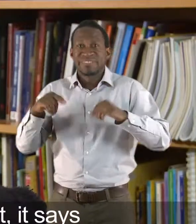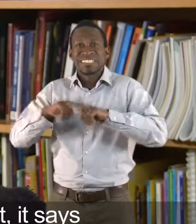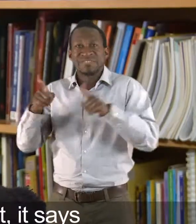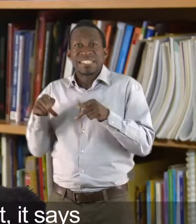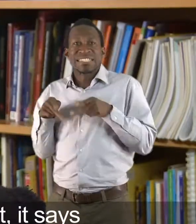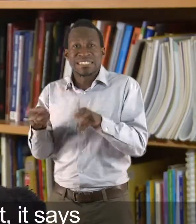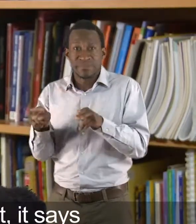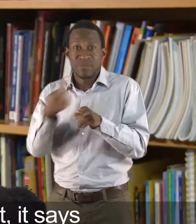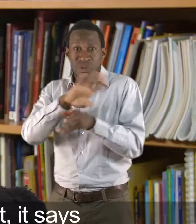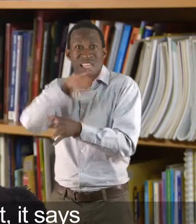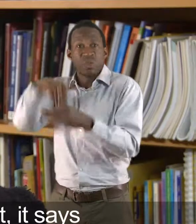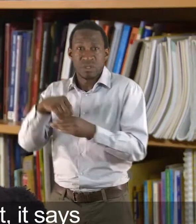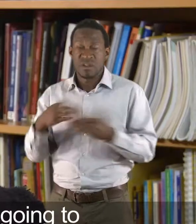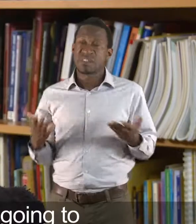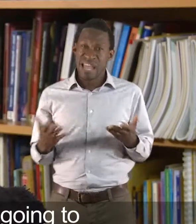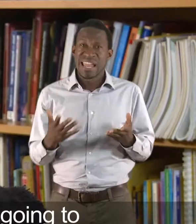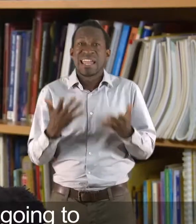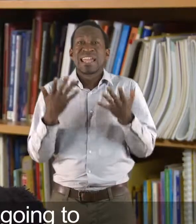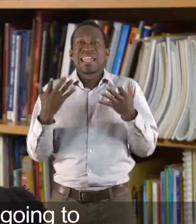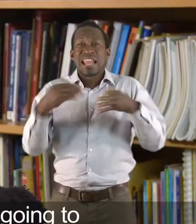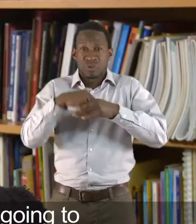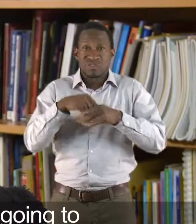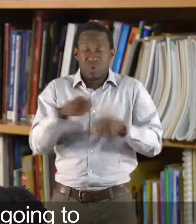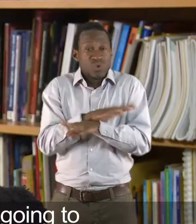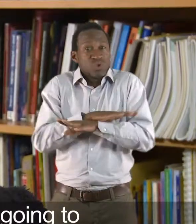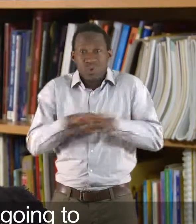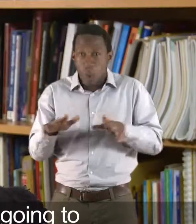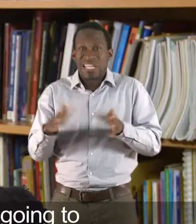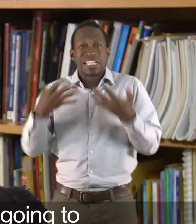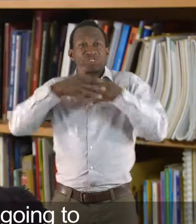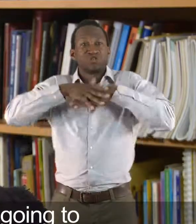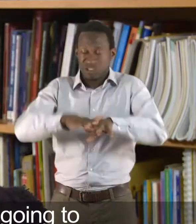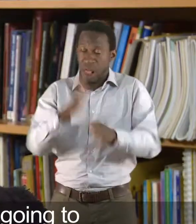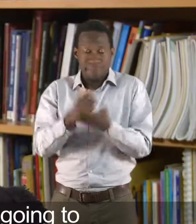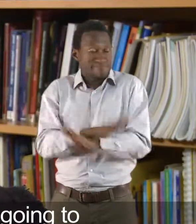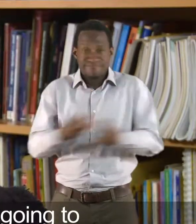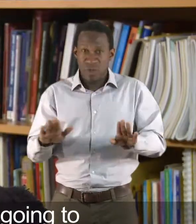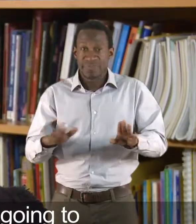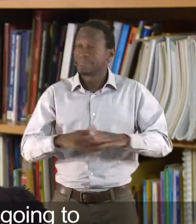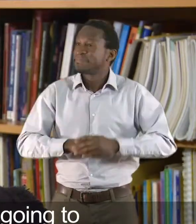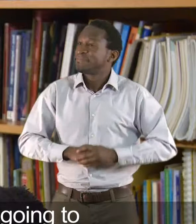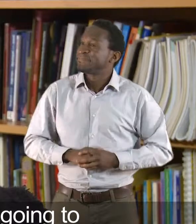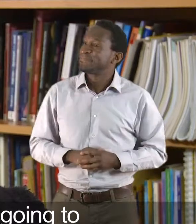you're not included. Says you're included, but we're going to operate separate systems for you inside of